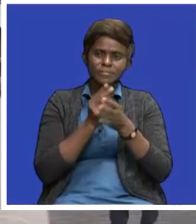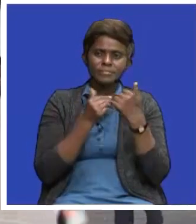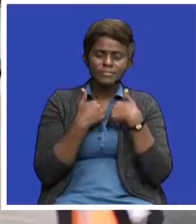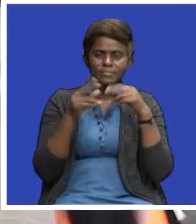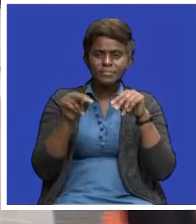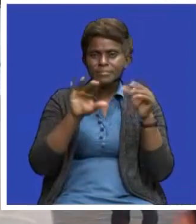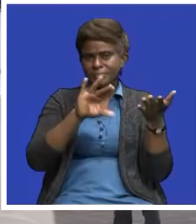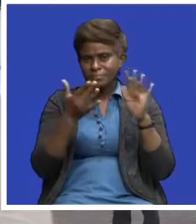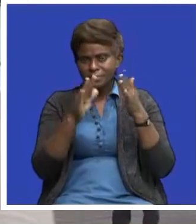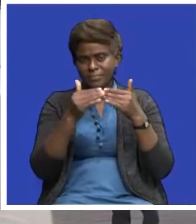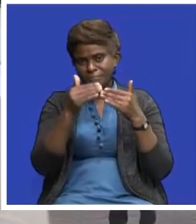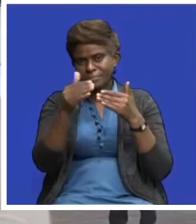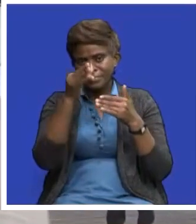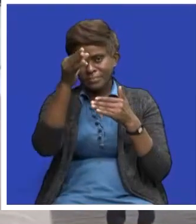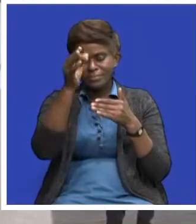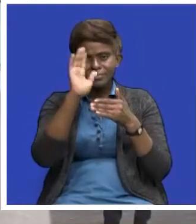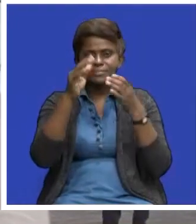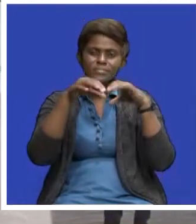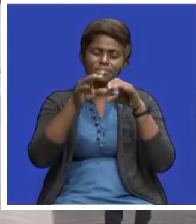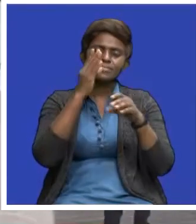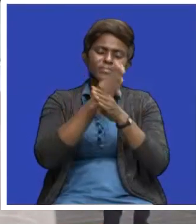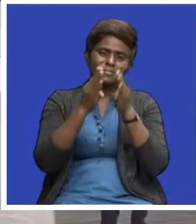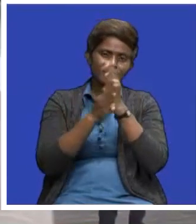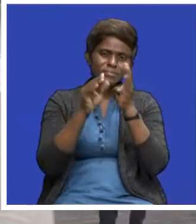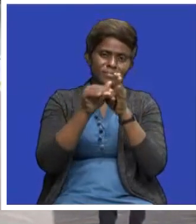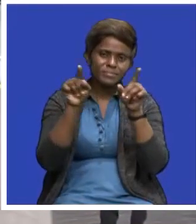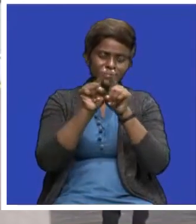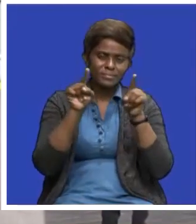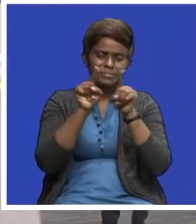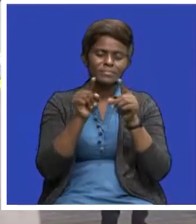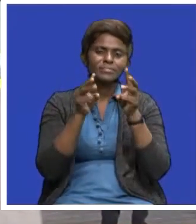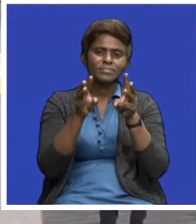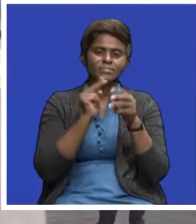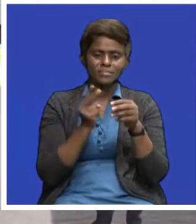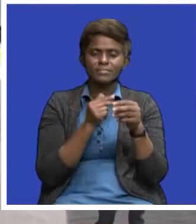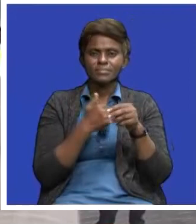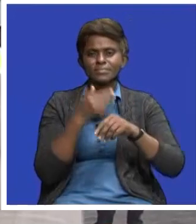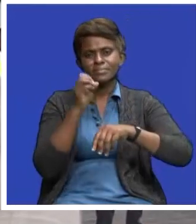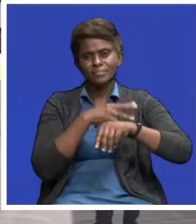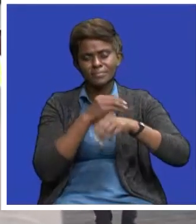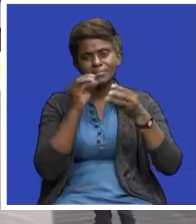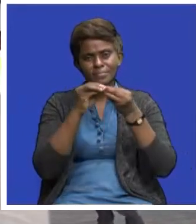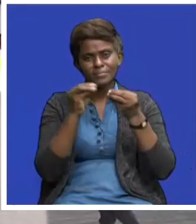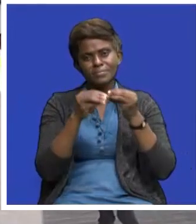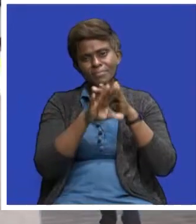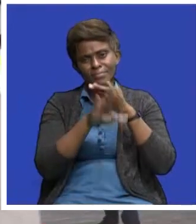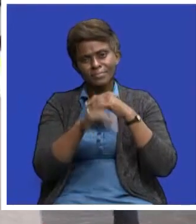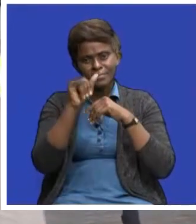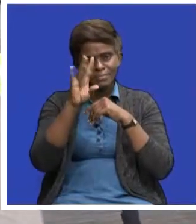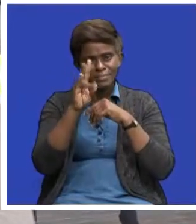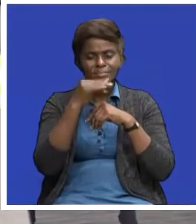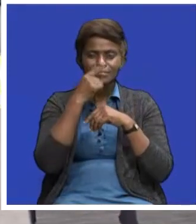that going forward we will continue building on the path we've been. We've invested heavily in the under-17,